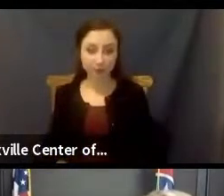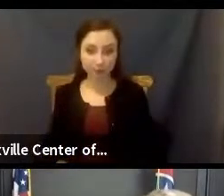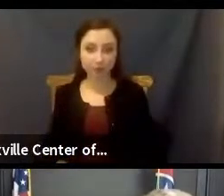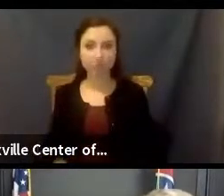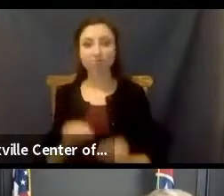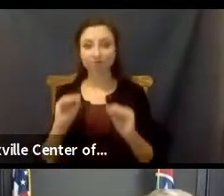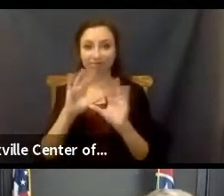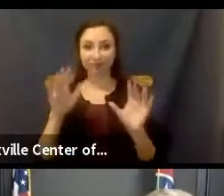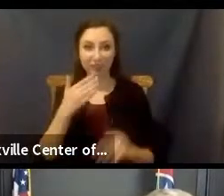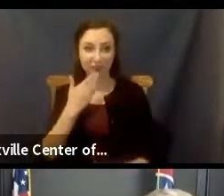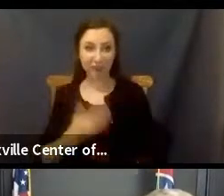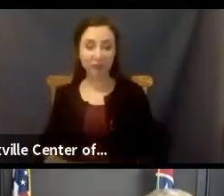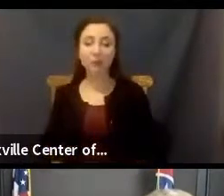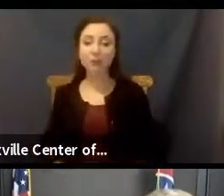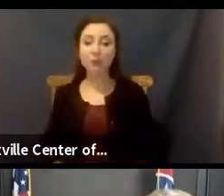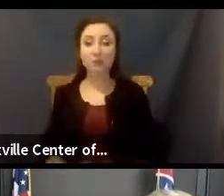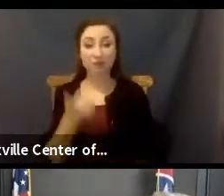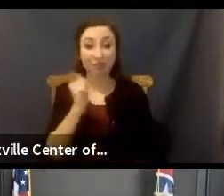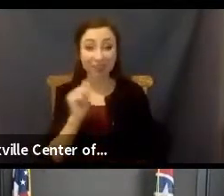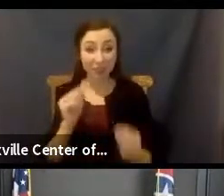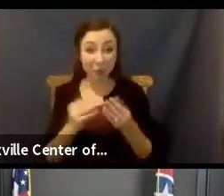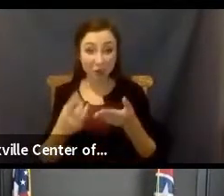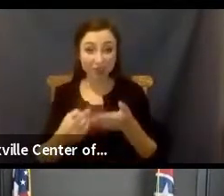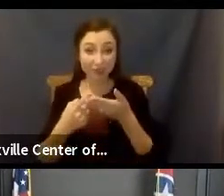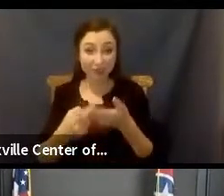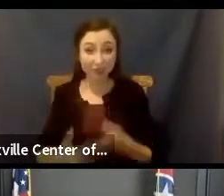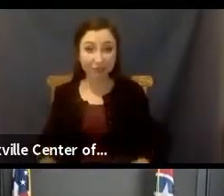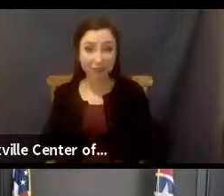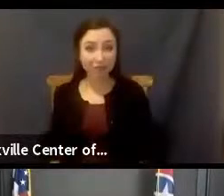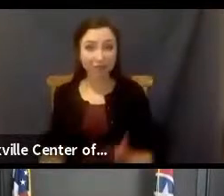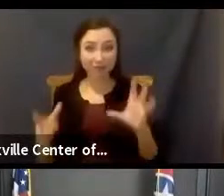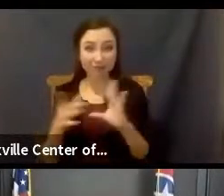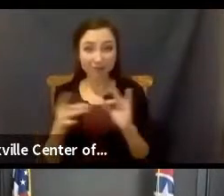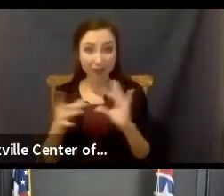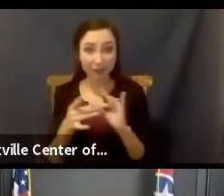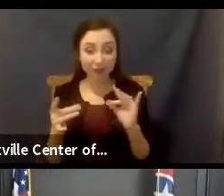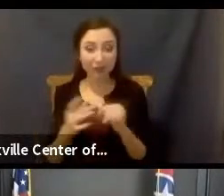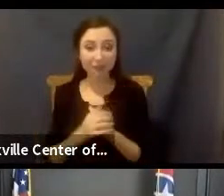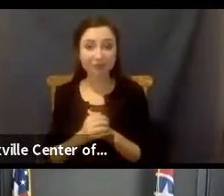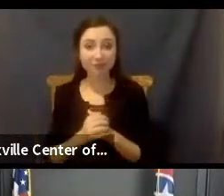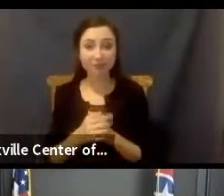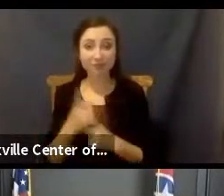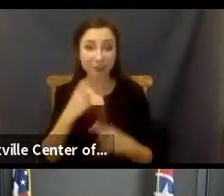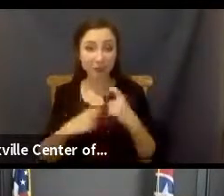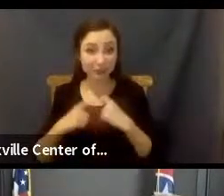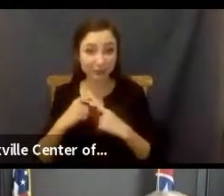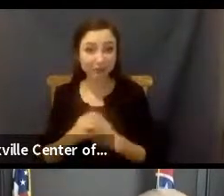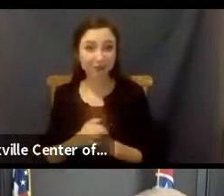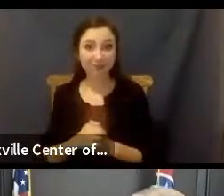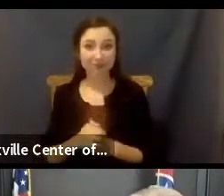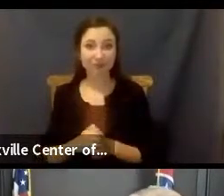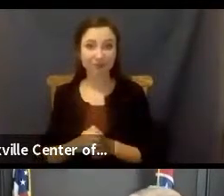That's clear. Any other discussion, comments, questions?